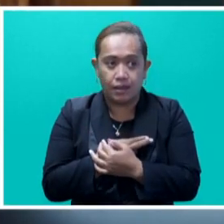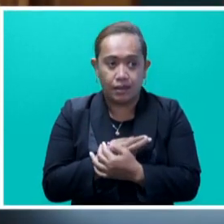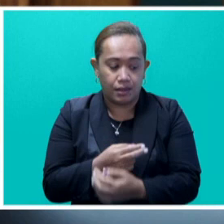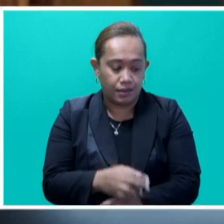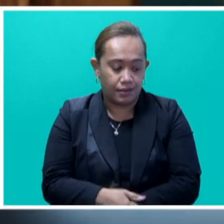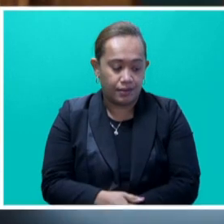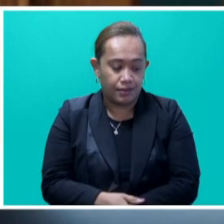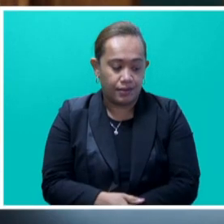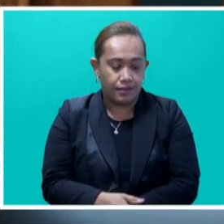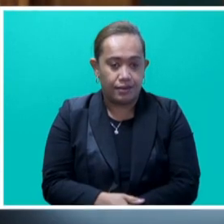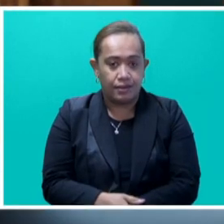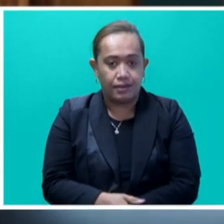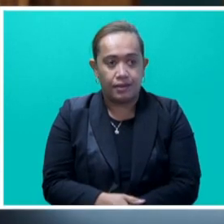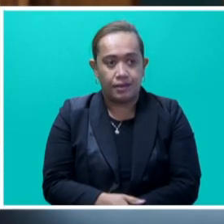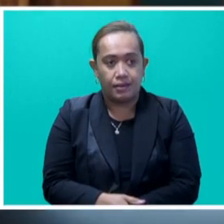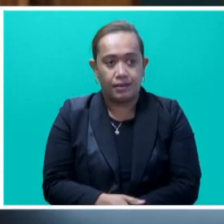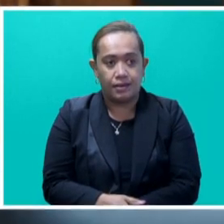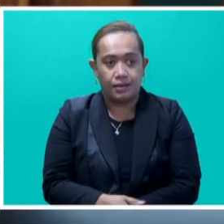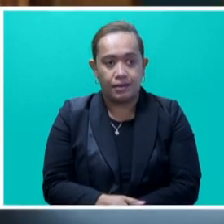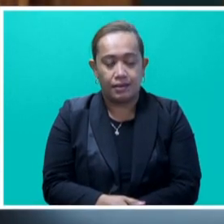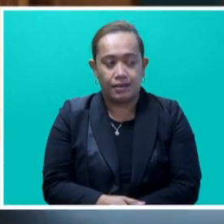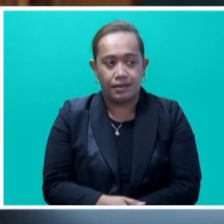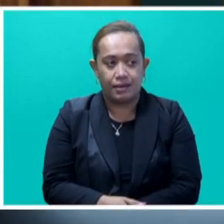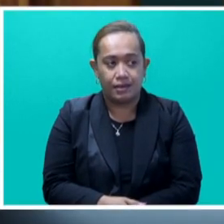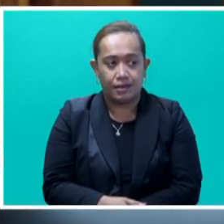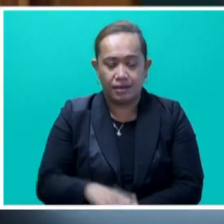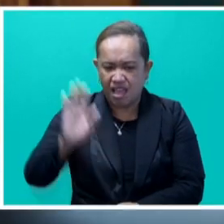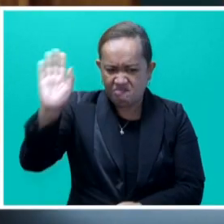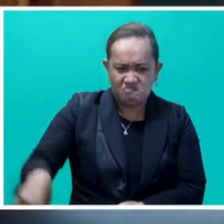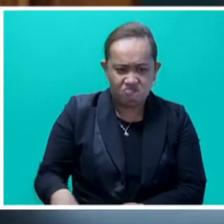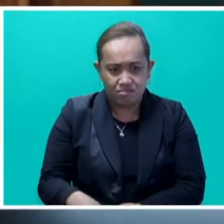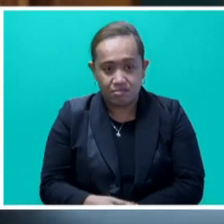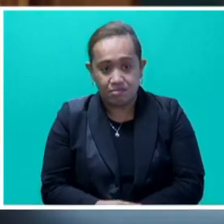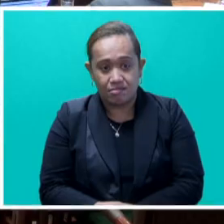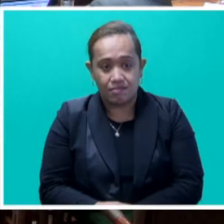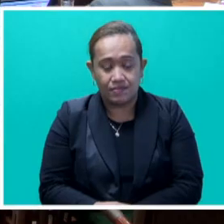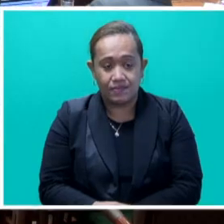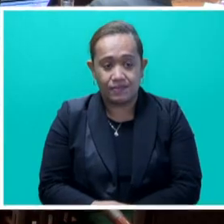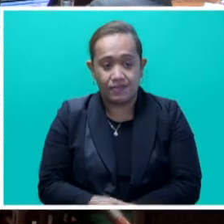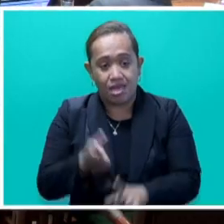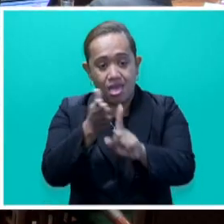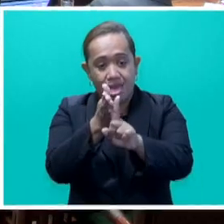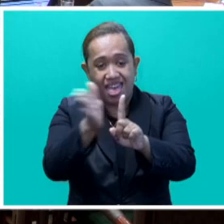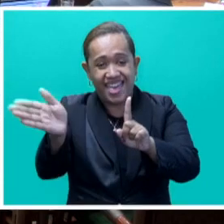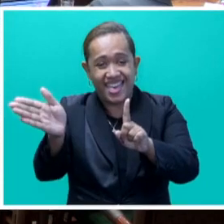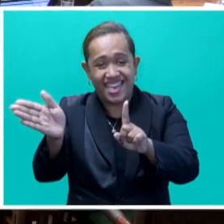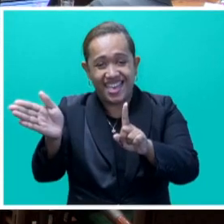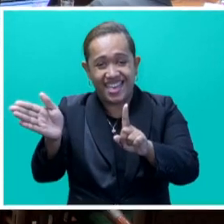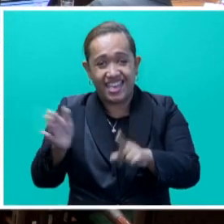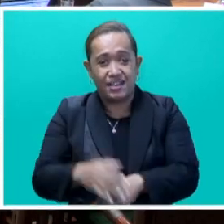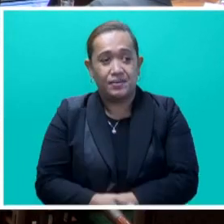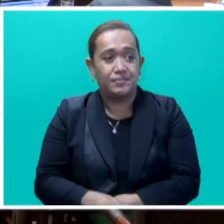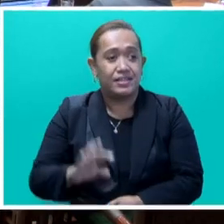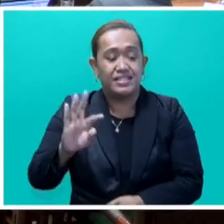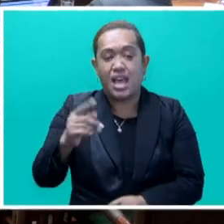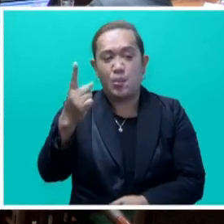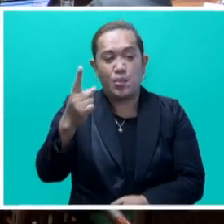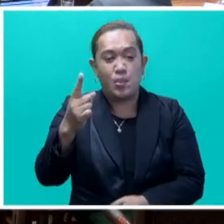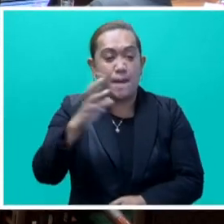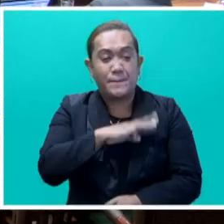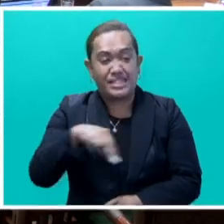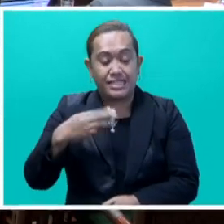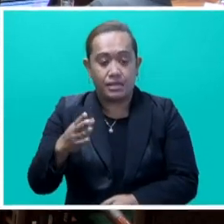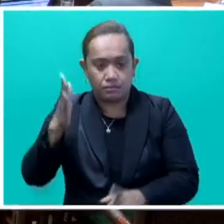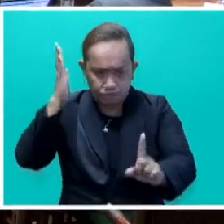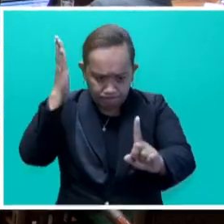Pledge to harvest value-add mahogany industry. Now it's going to another topic that's irrelevant, Honourable Speaker, sir. So stick to